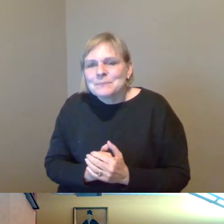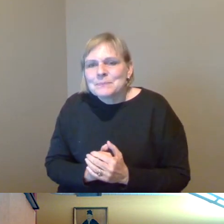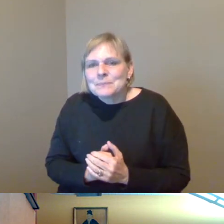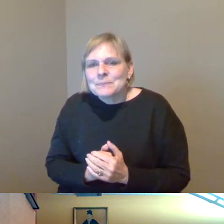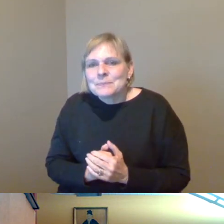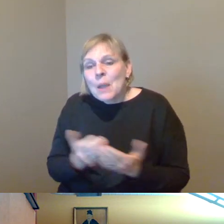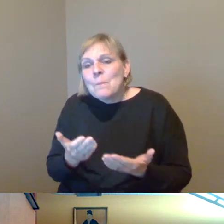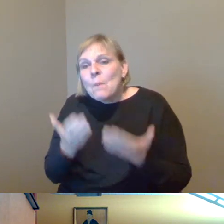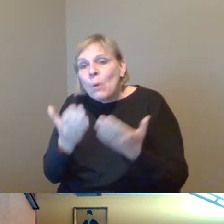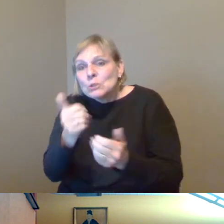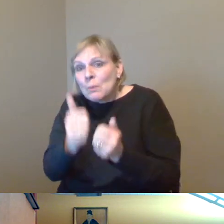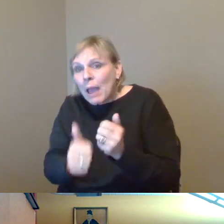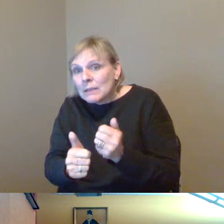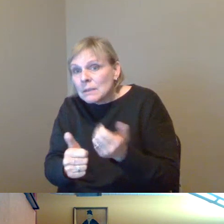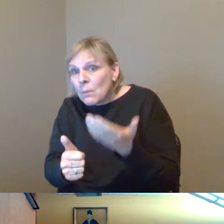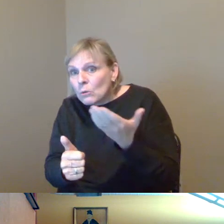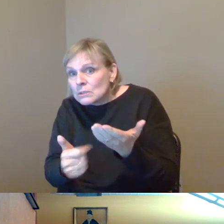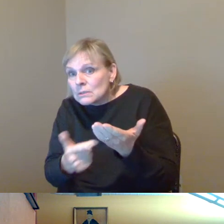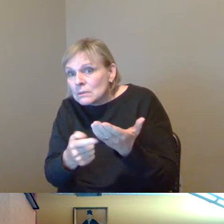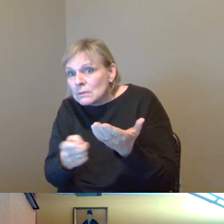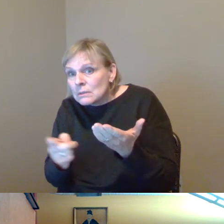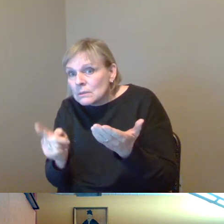Entertain a motion to pass those.